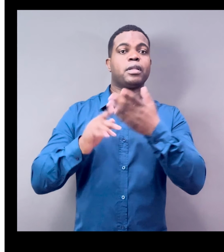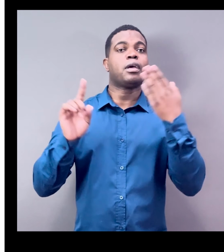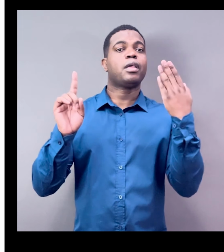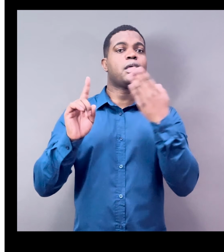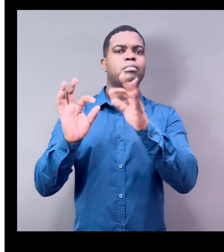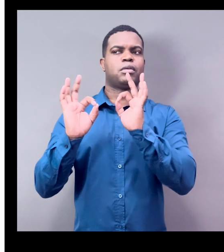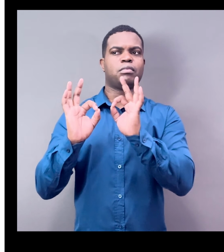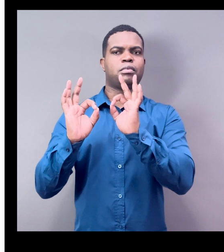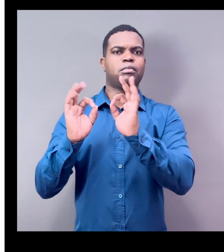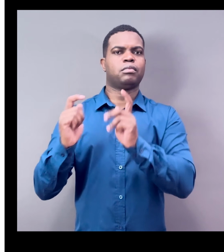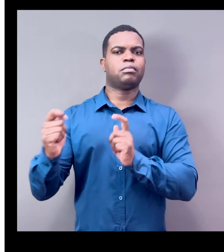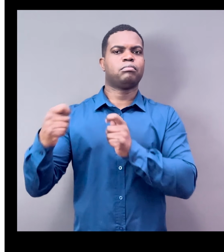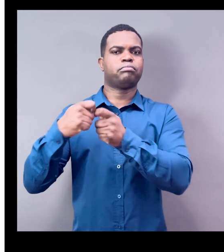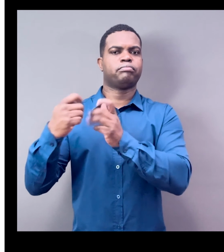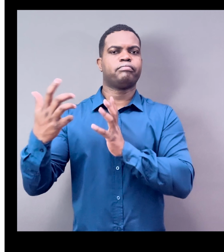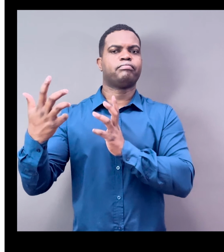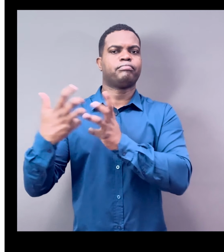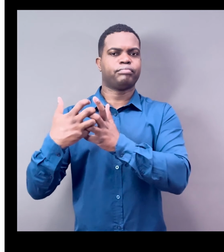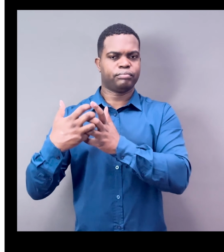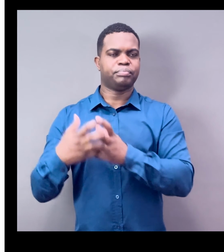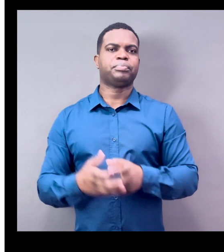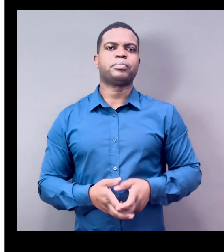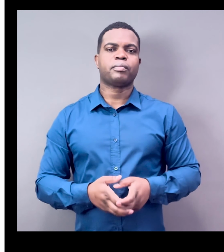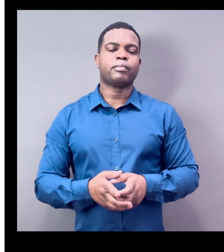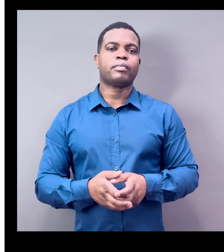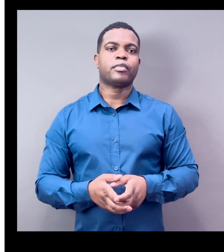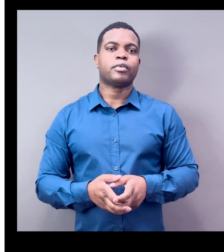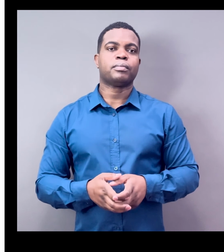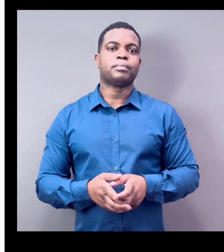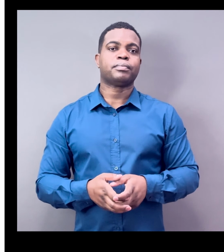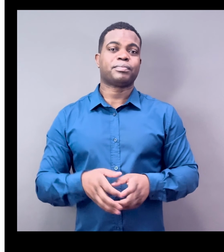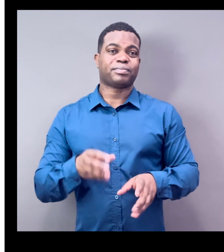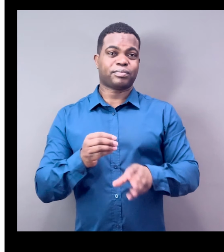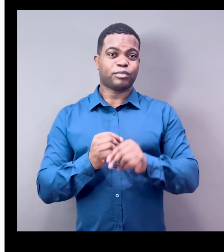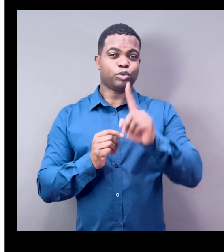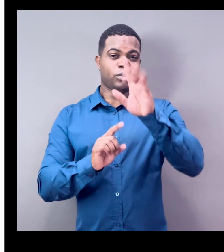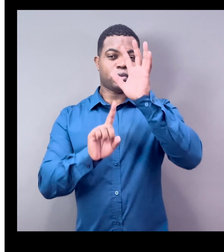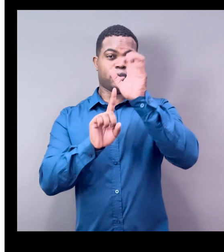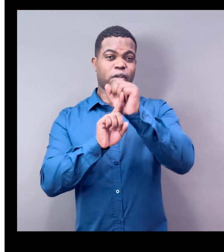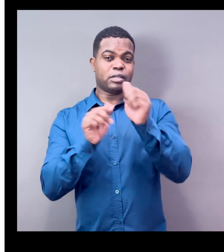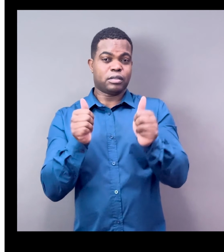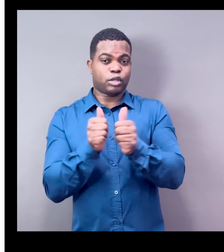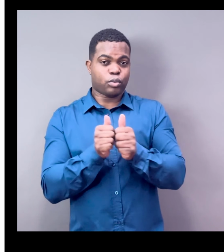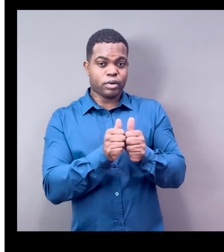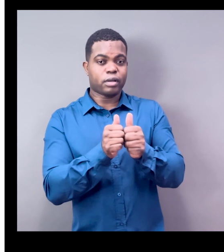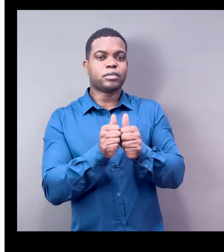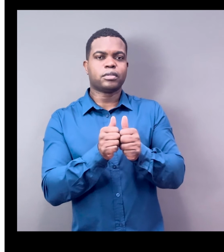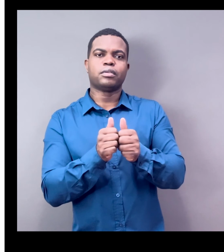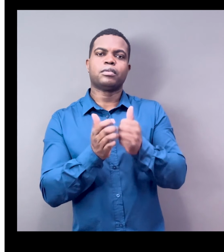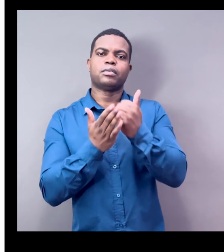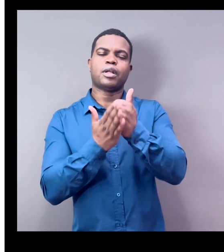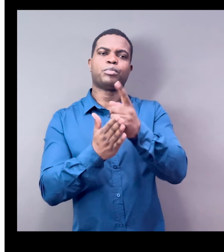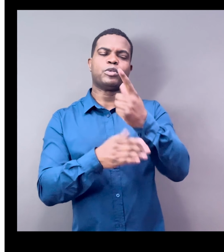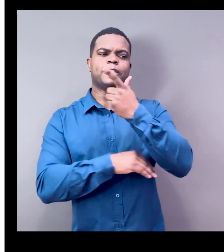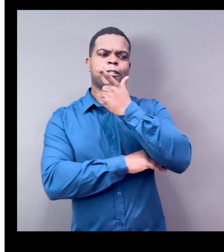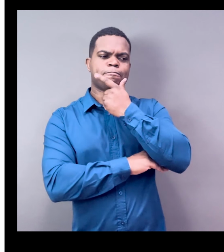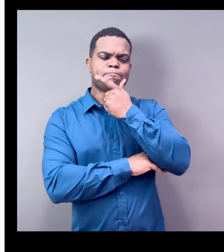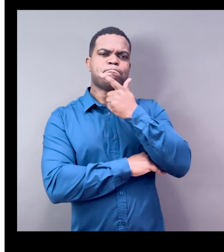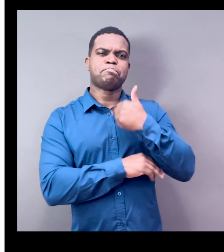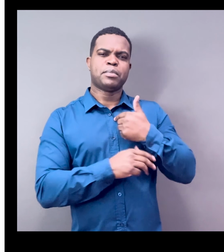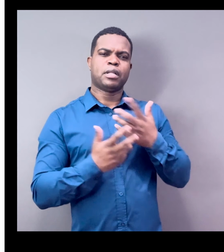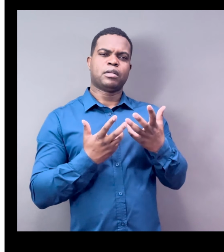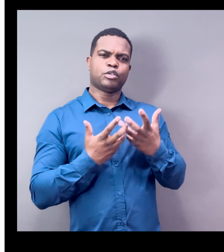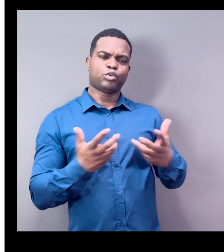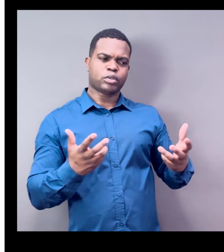will be effective. Also, when you identify stakeholders, you'll be able to allocate your